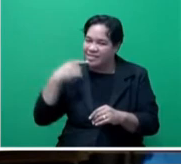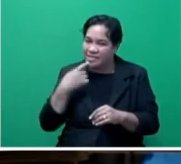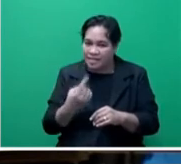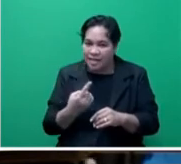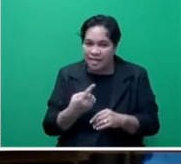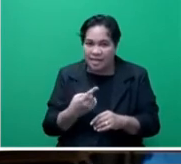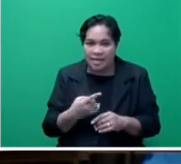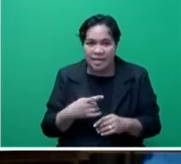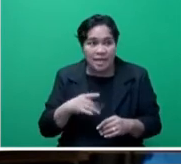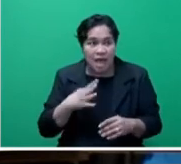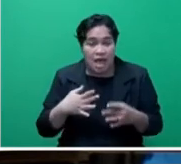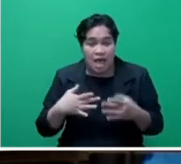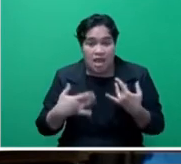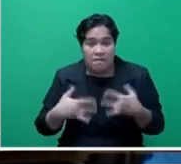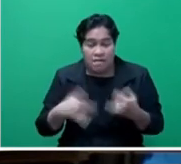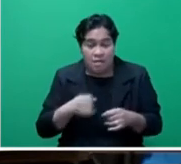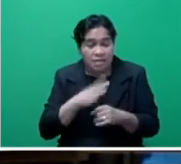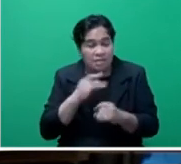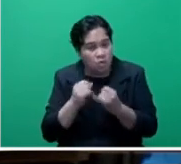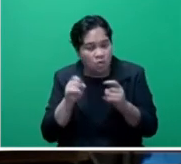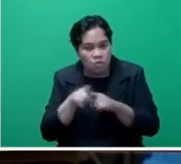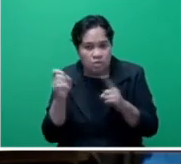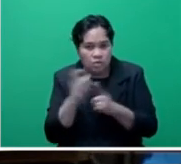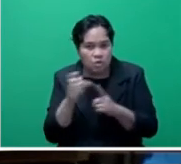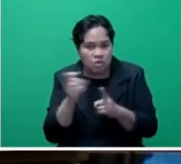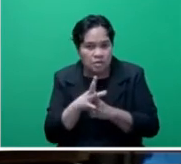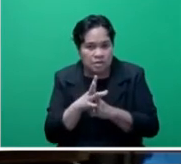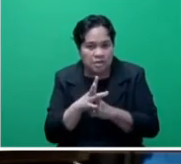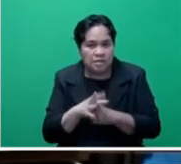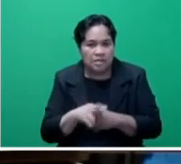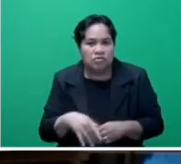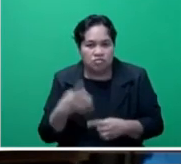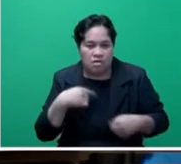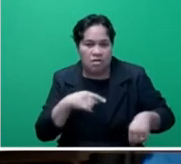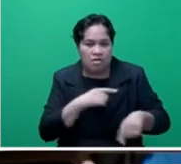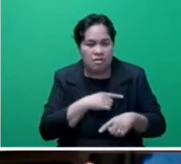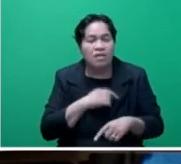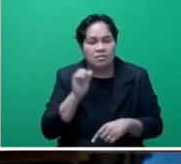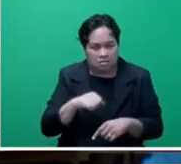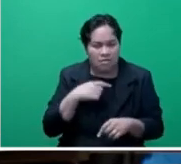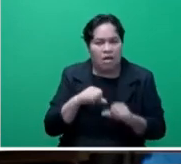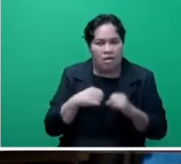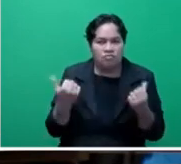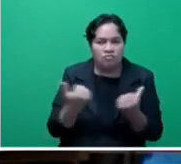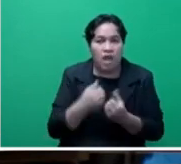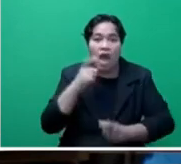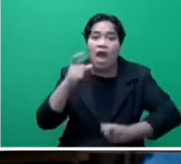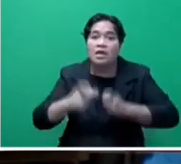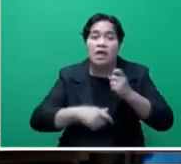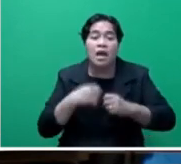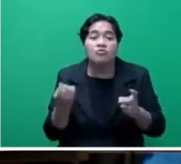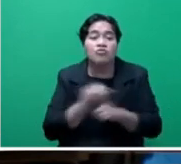living planet is the most important issue facing mankind." And I couldn't agree more. Climate change is a